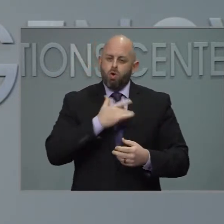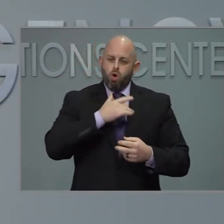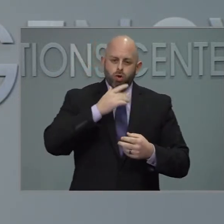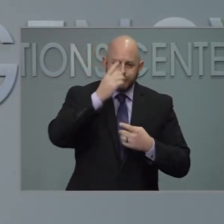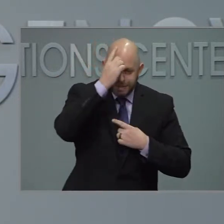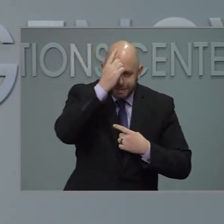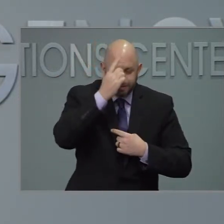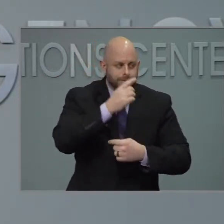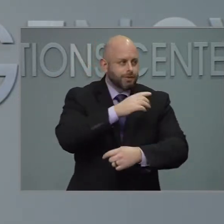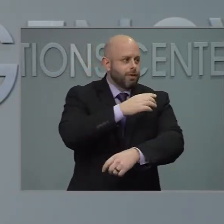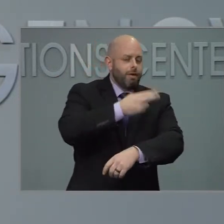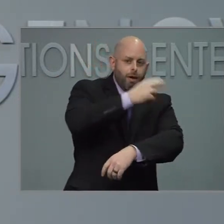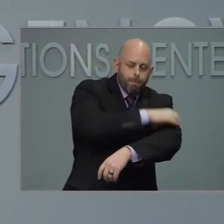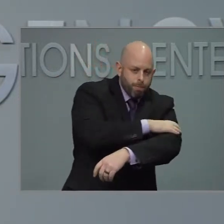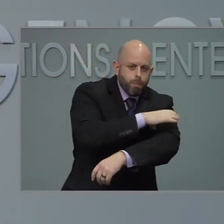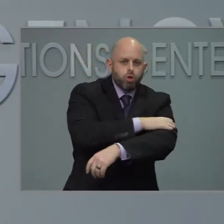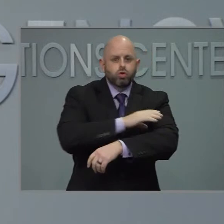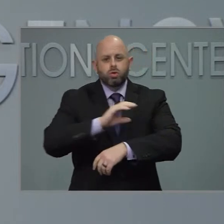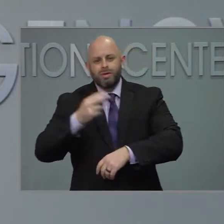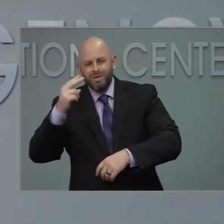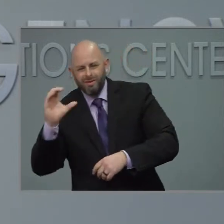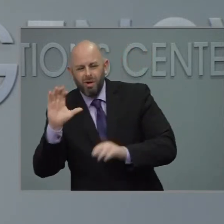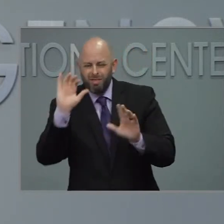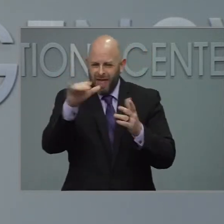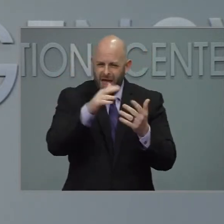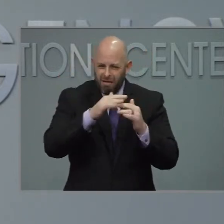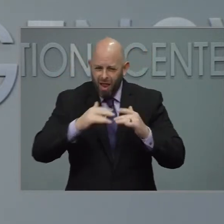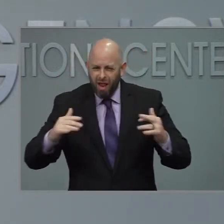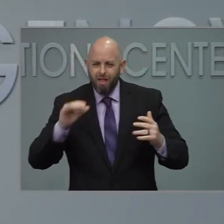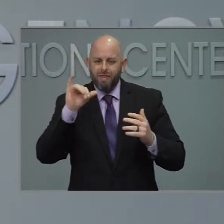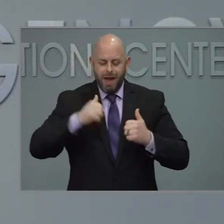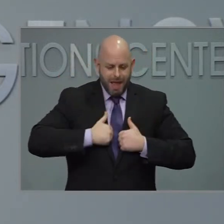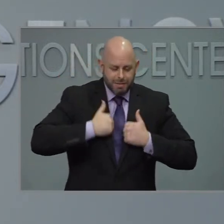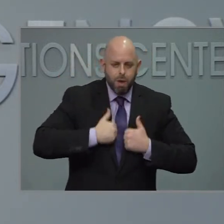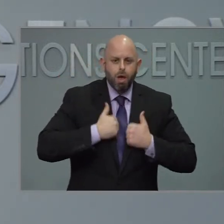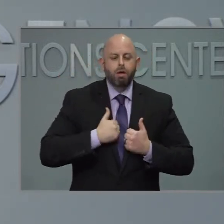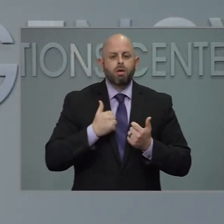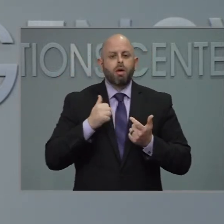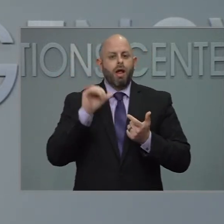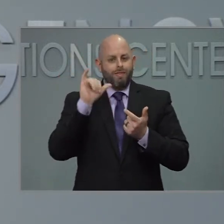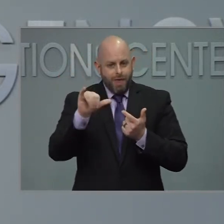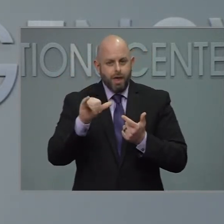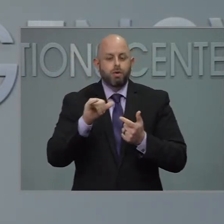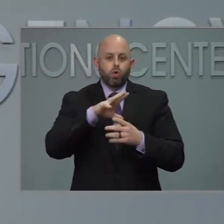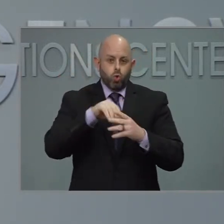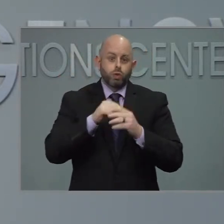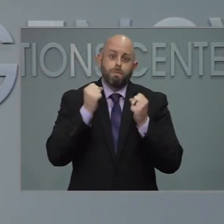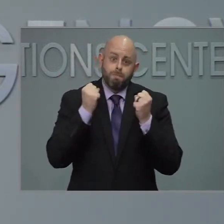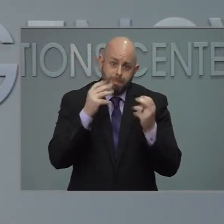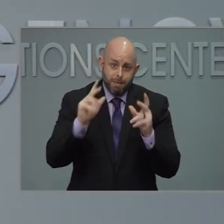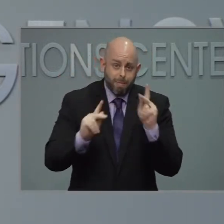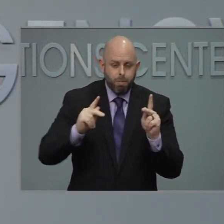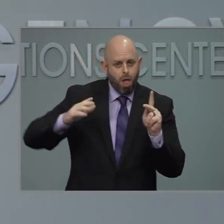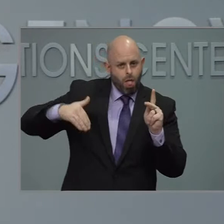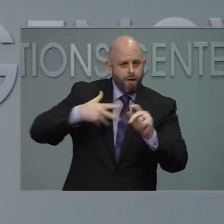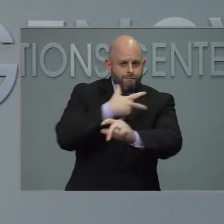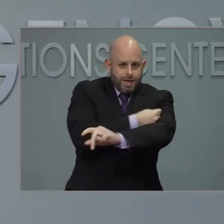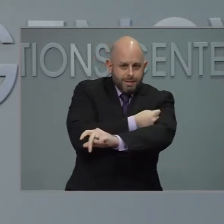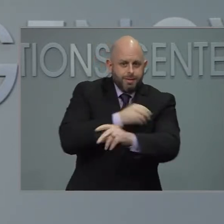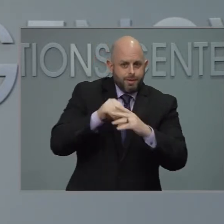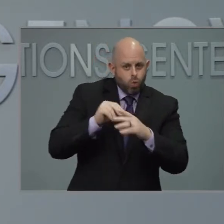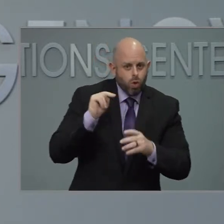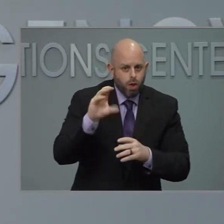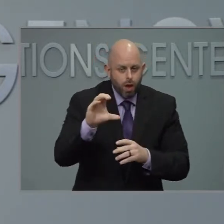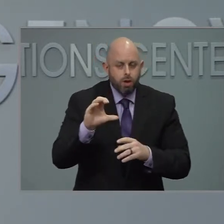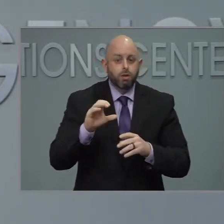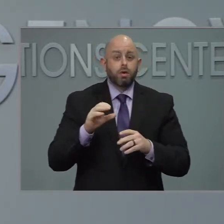frankly already vaccinated, but we do believe that this picks up a lot of folks under the age of 65. So by the time that we are